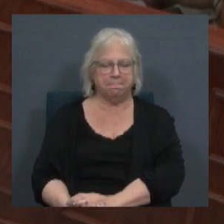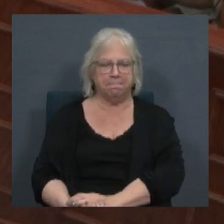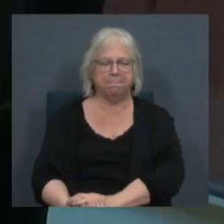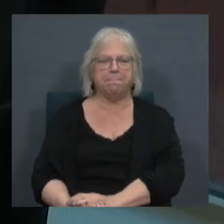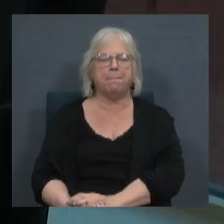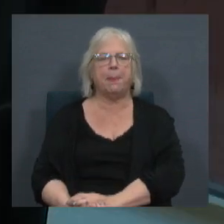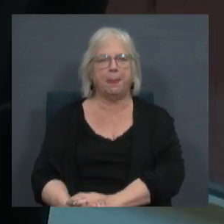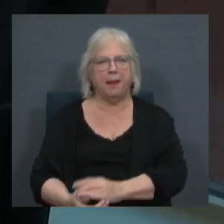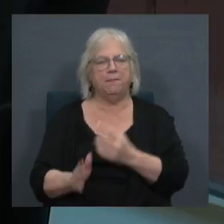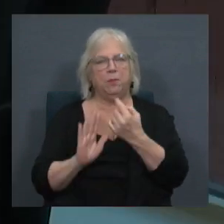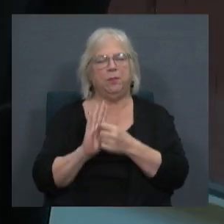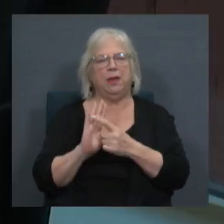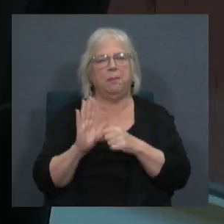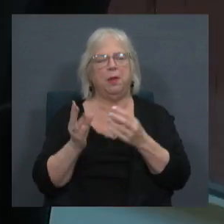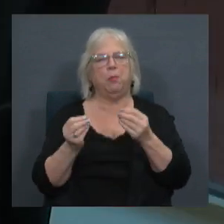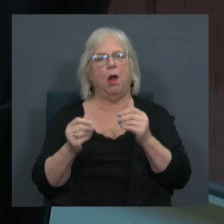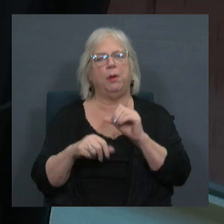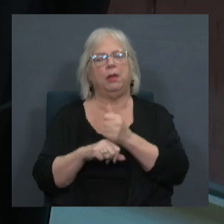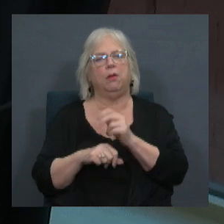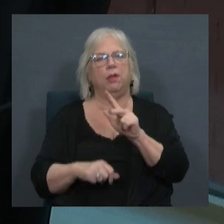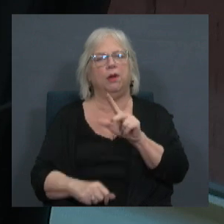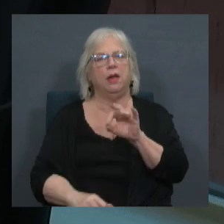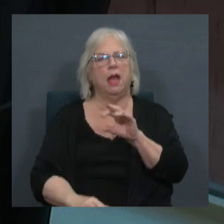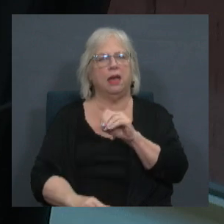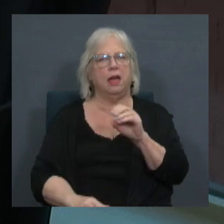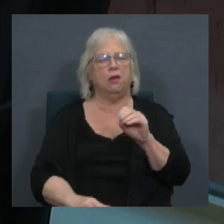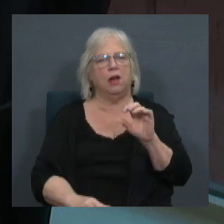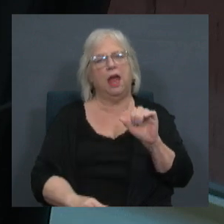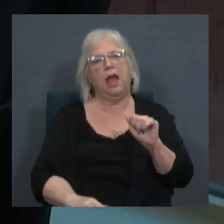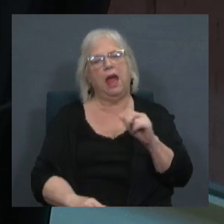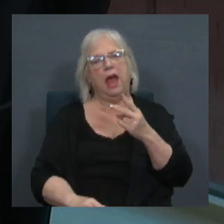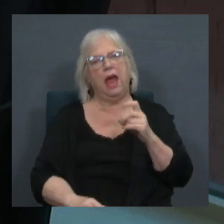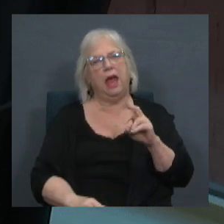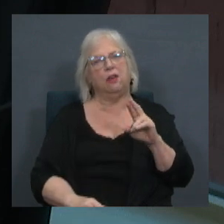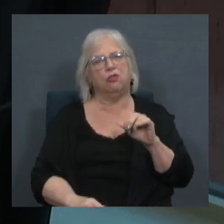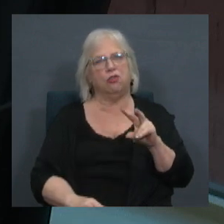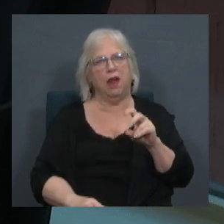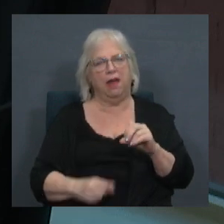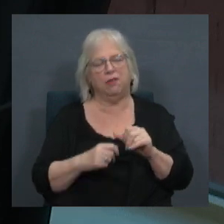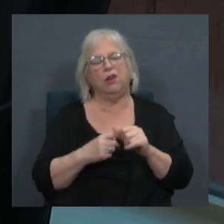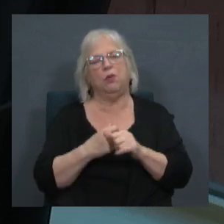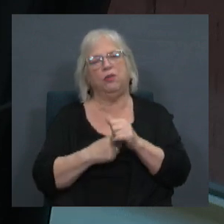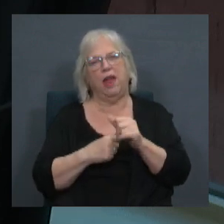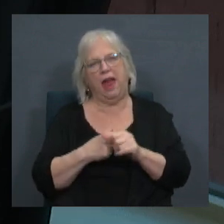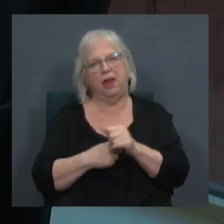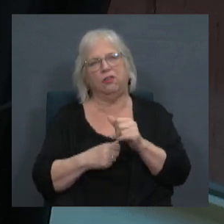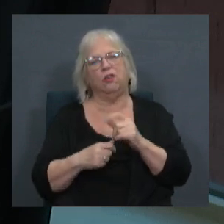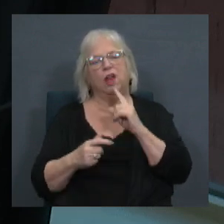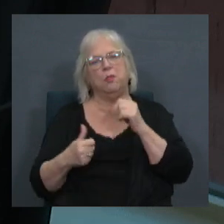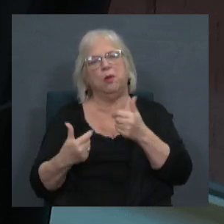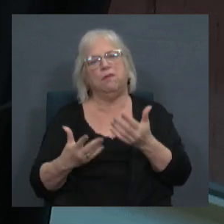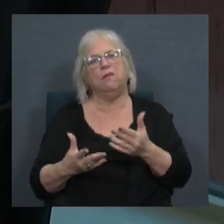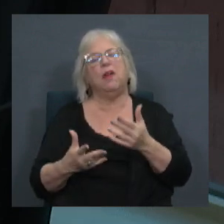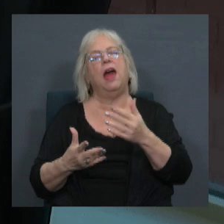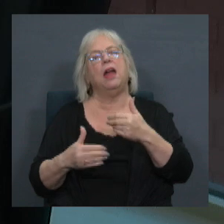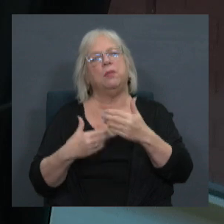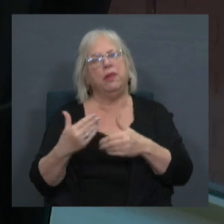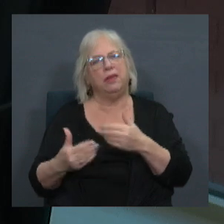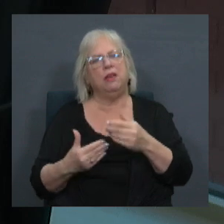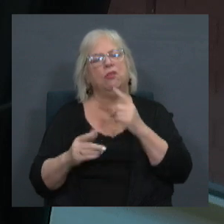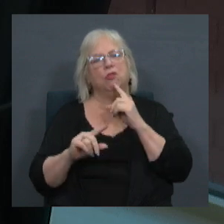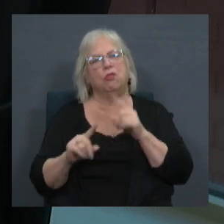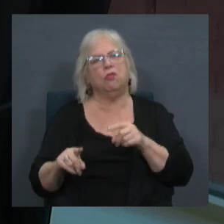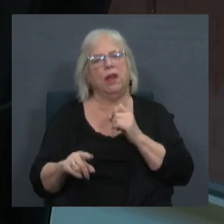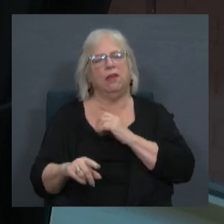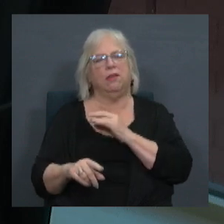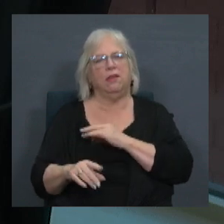An ordinance to condemn the property located at 3900 Asher Avenue, Little Rock, Arkansas as a structural fire and health hazard, to provide summary abatement procedures, to direct